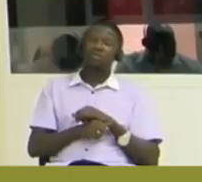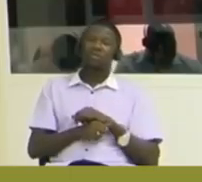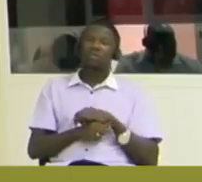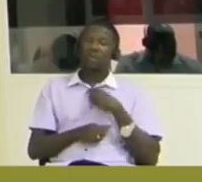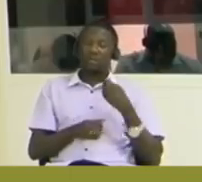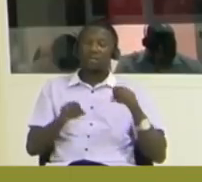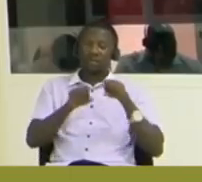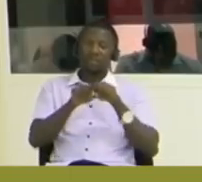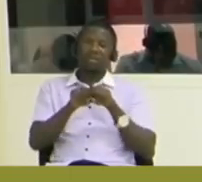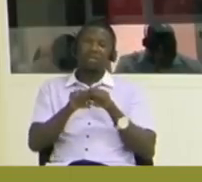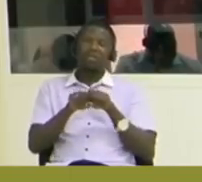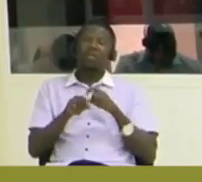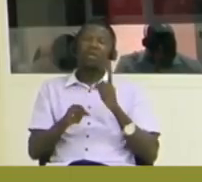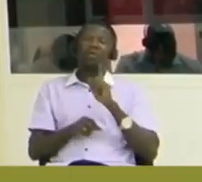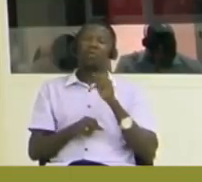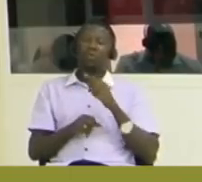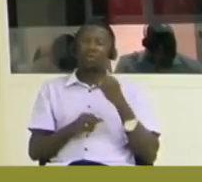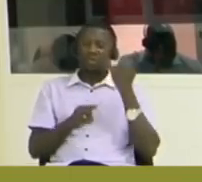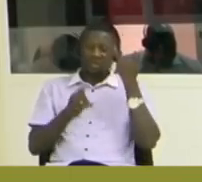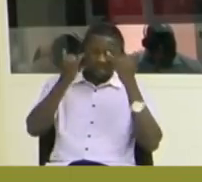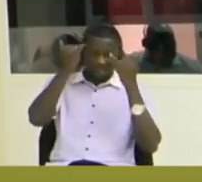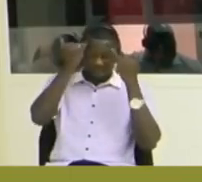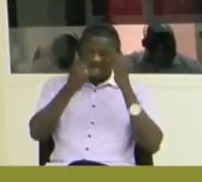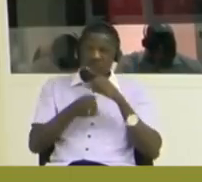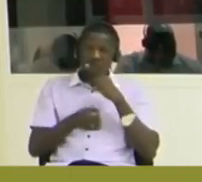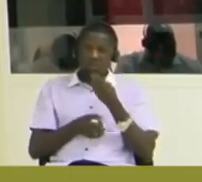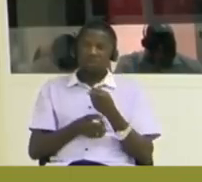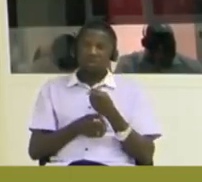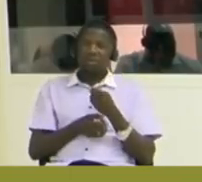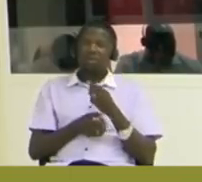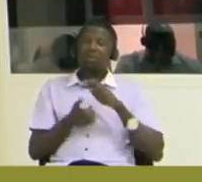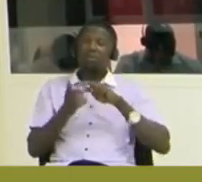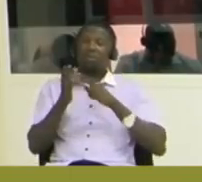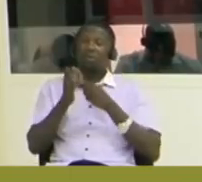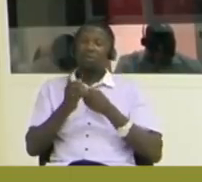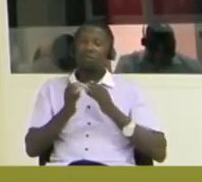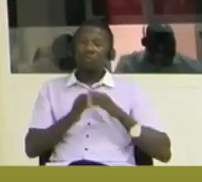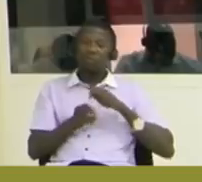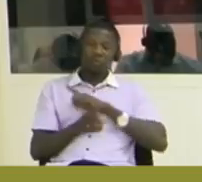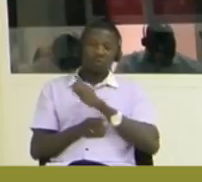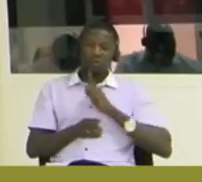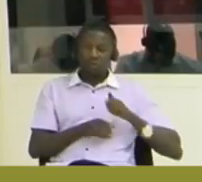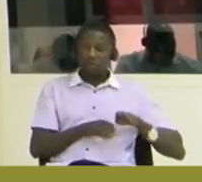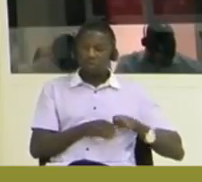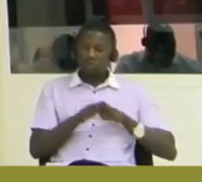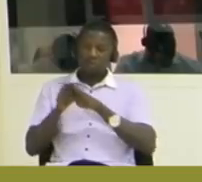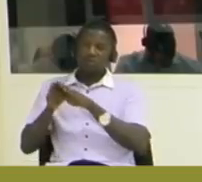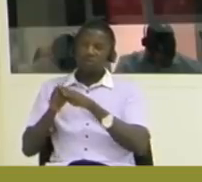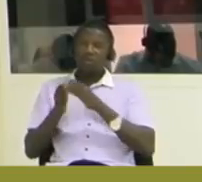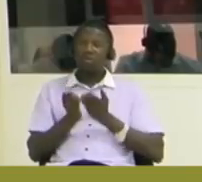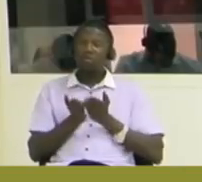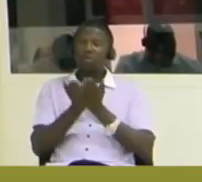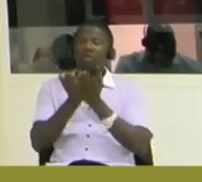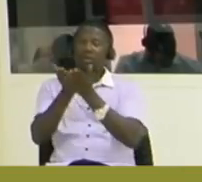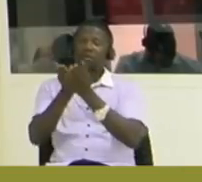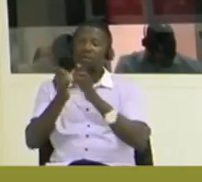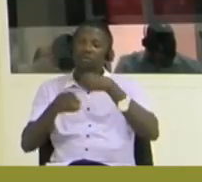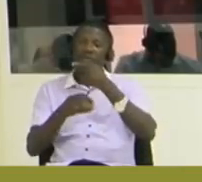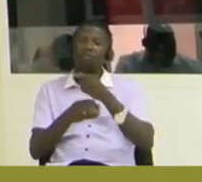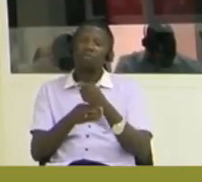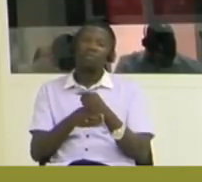at Senegal. And what his suggestion was that we move the ferry from the ferries from Bamba Tenda, Yili